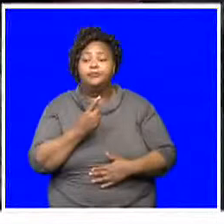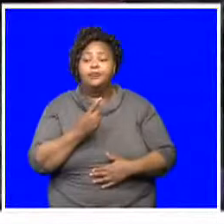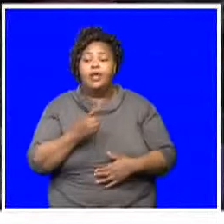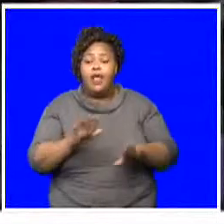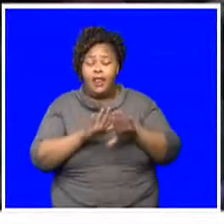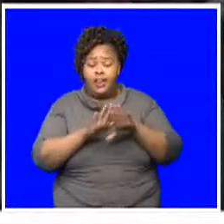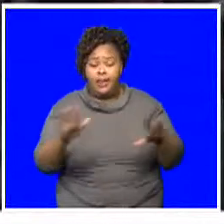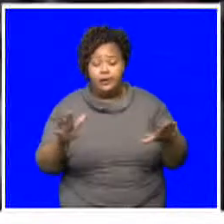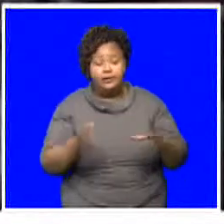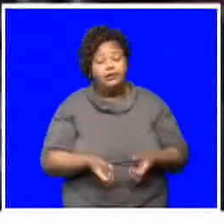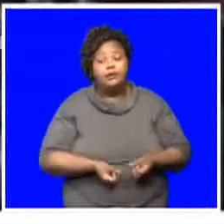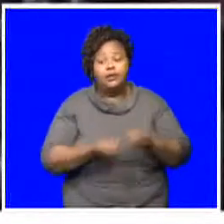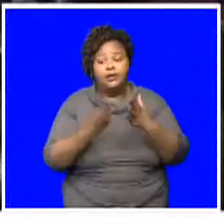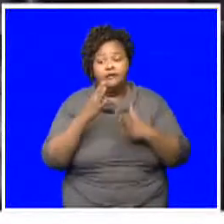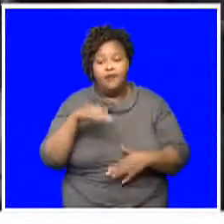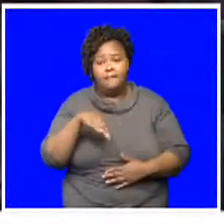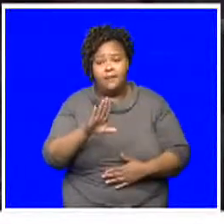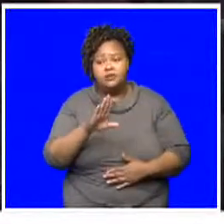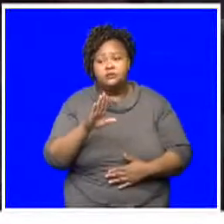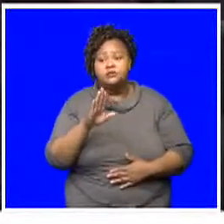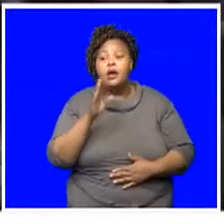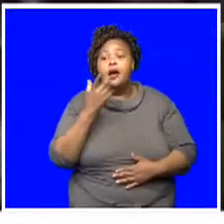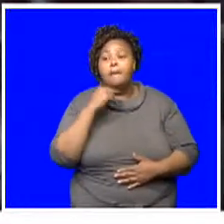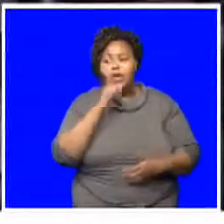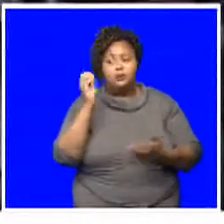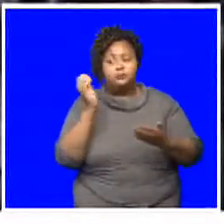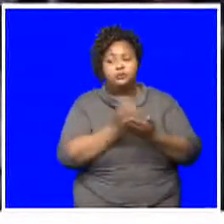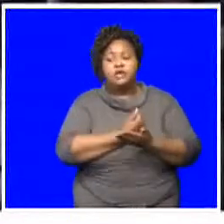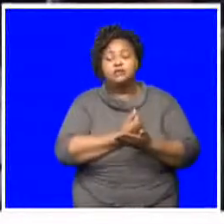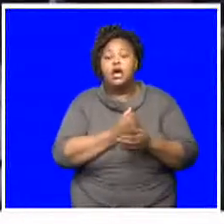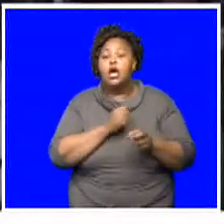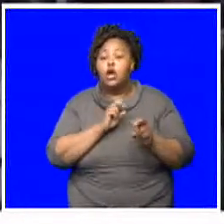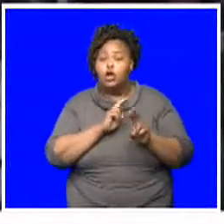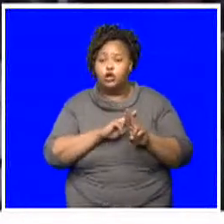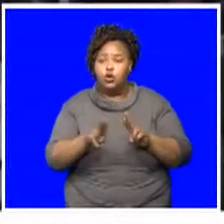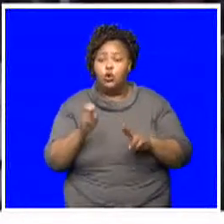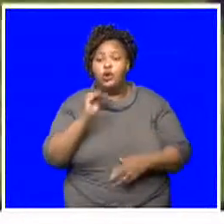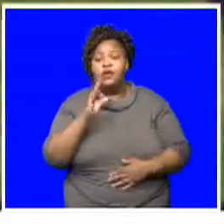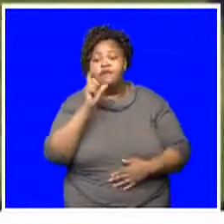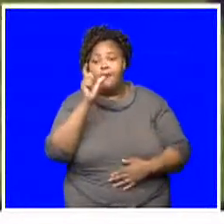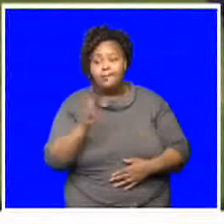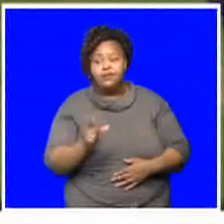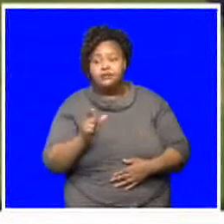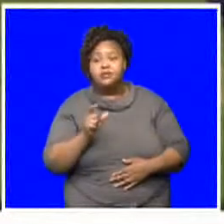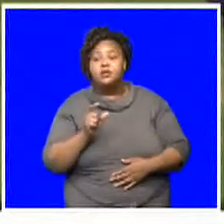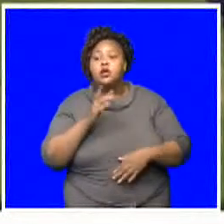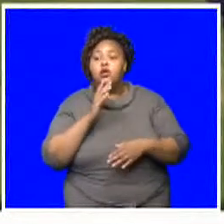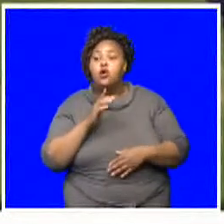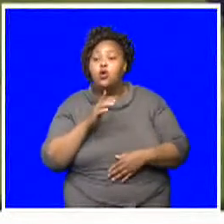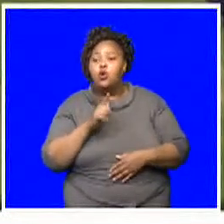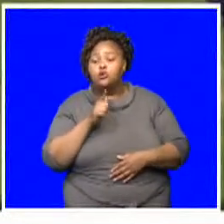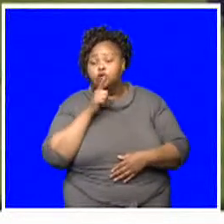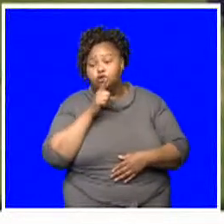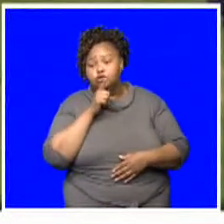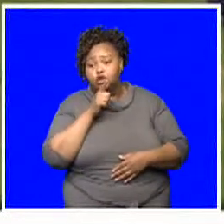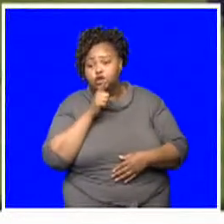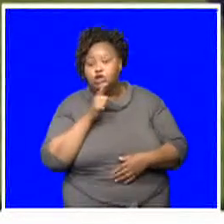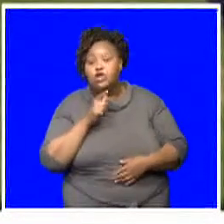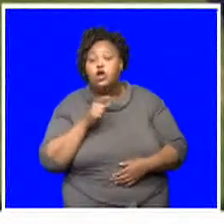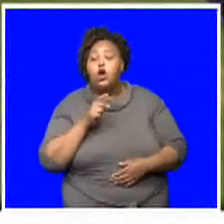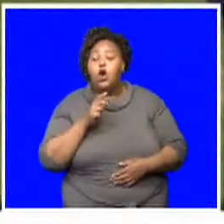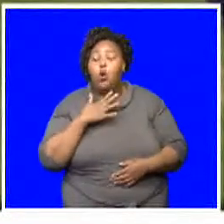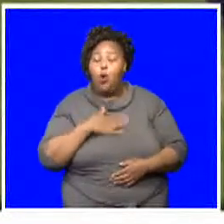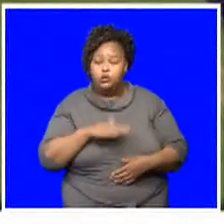and must not be taken from them if someone without any disability comes forward and wants to use it. Ngingacela nje uhulumende